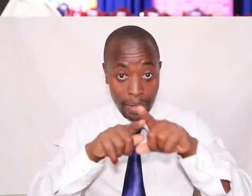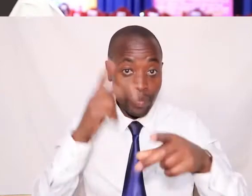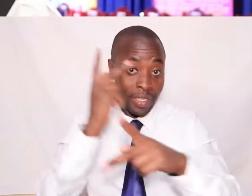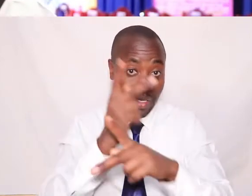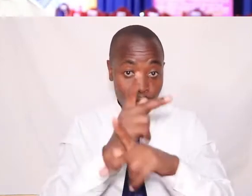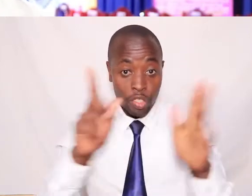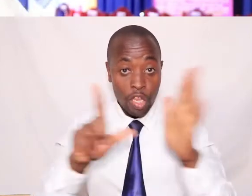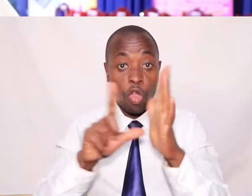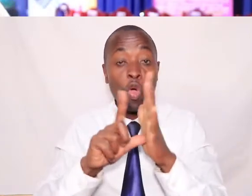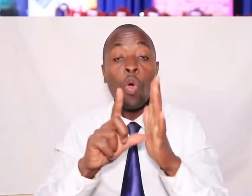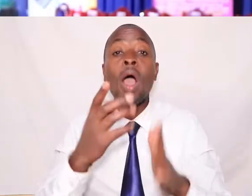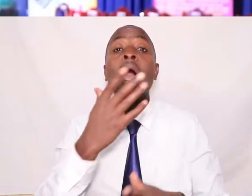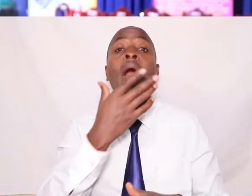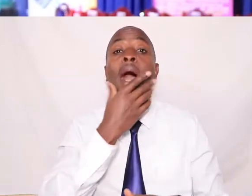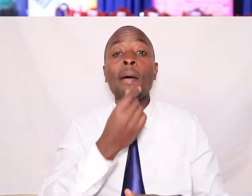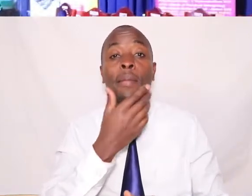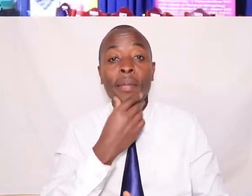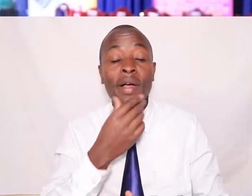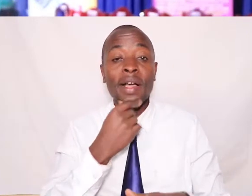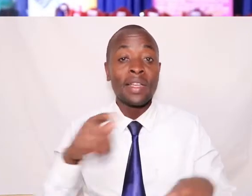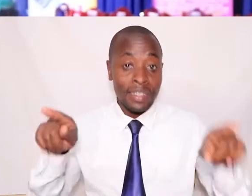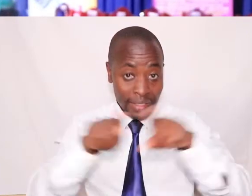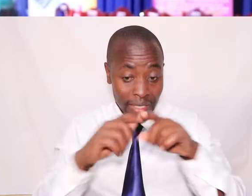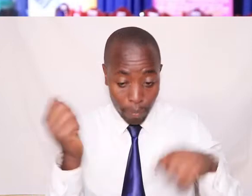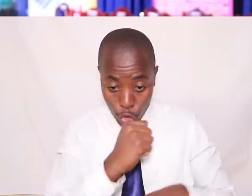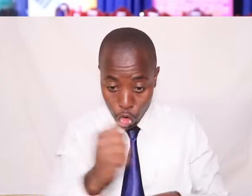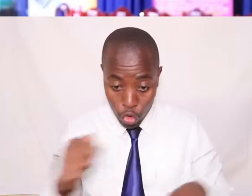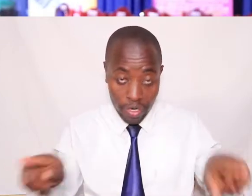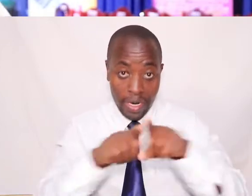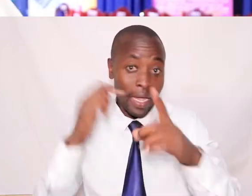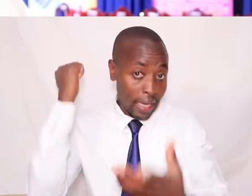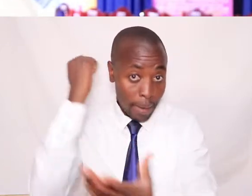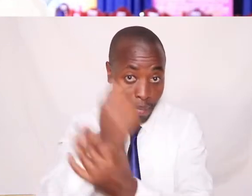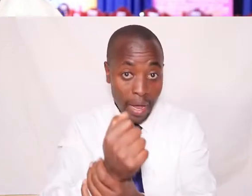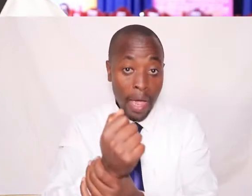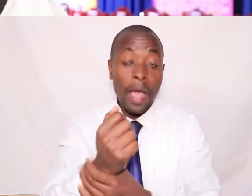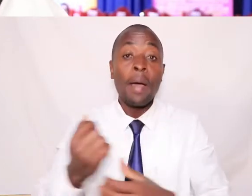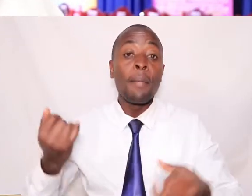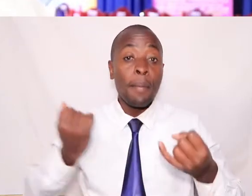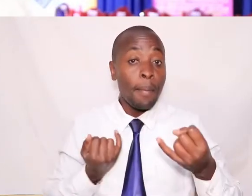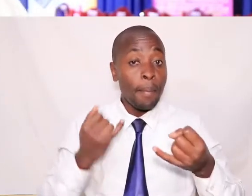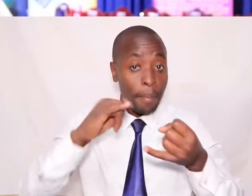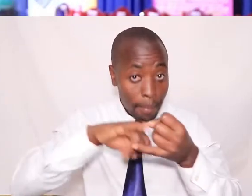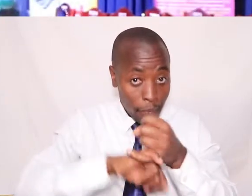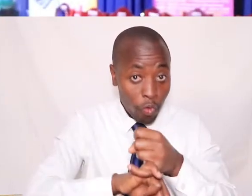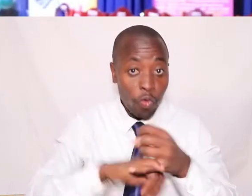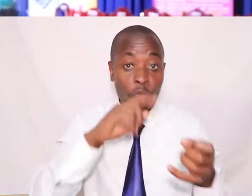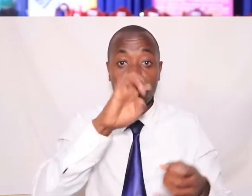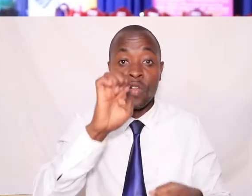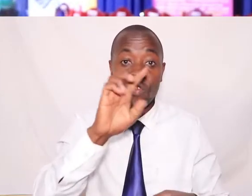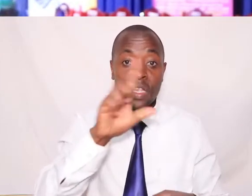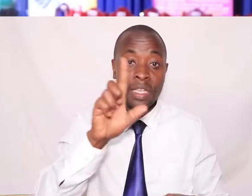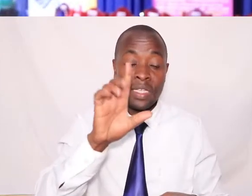He is a man. He is old like Abraham and is married to Elizabeth. Mary, on the other